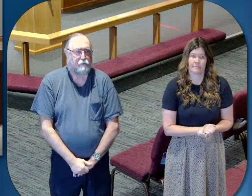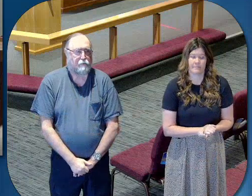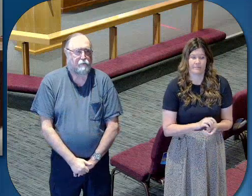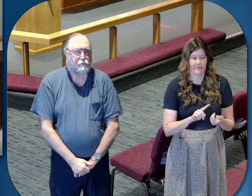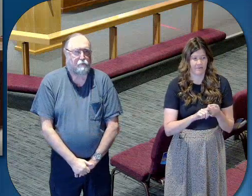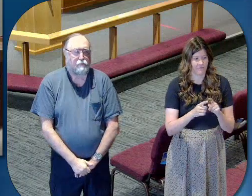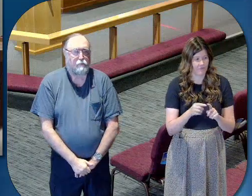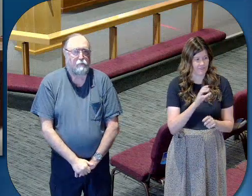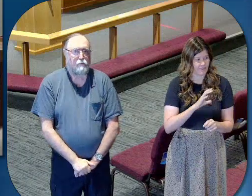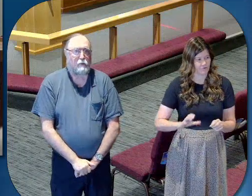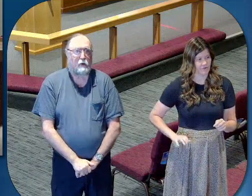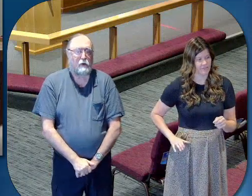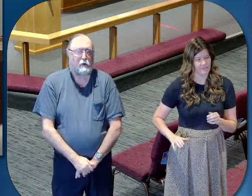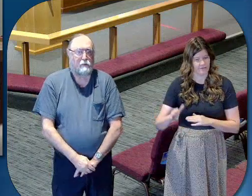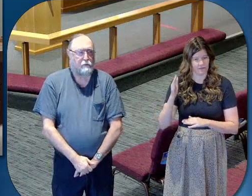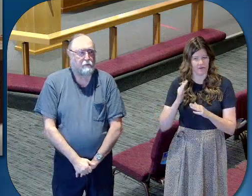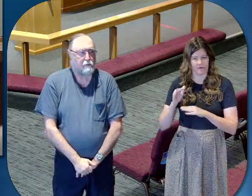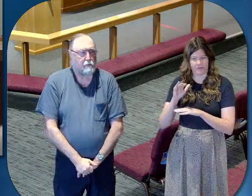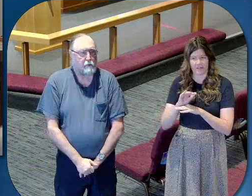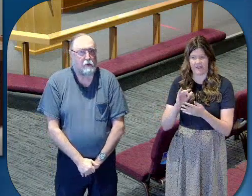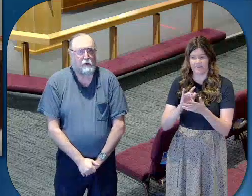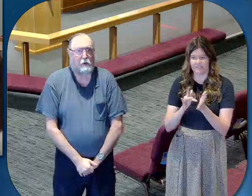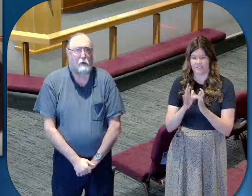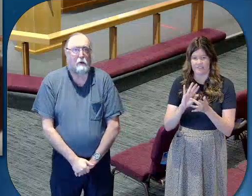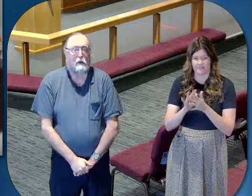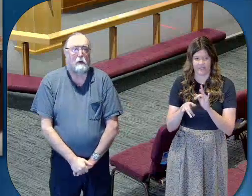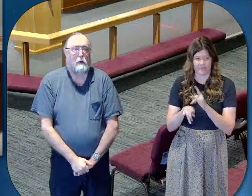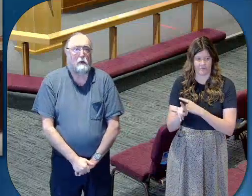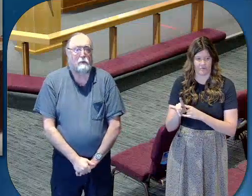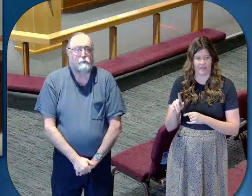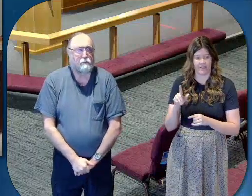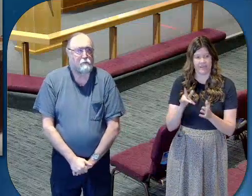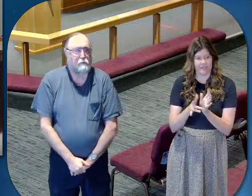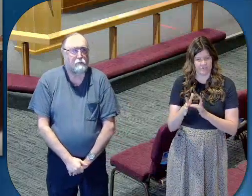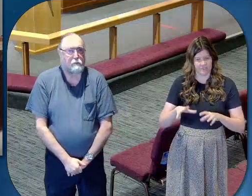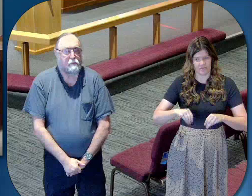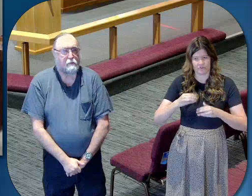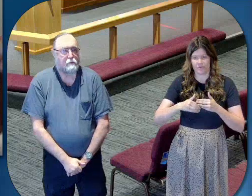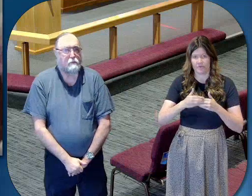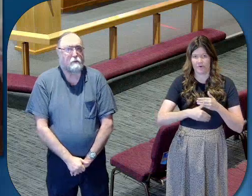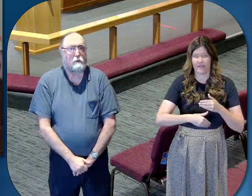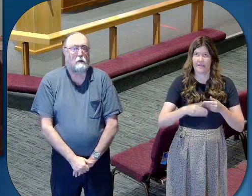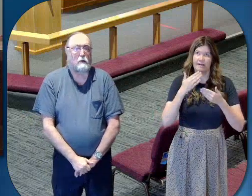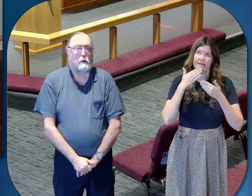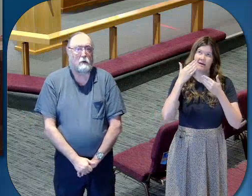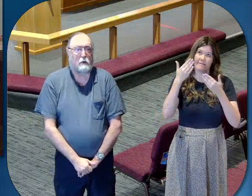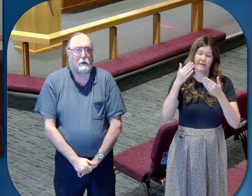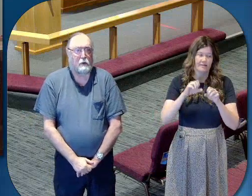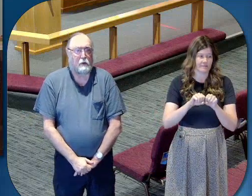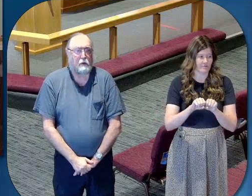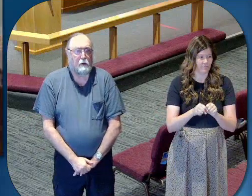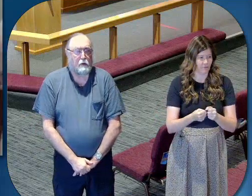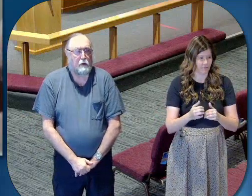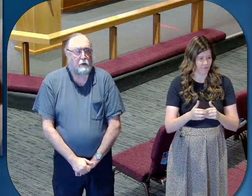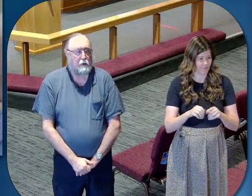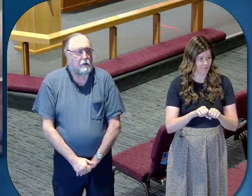friends in Christ, on the night when Jesus was betrayed, our Lord took bread, and when he had given thanks, he broke it.